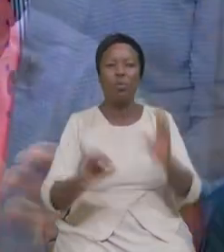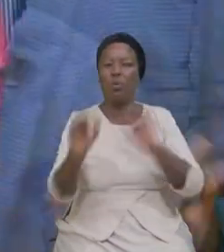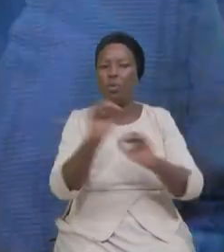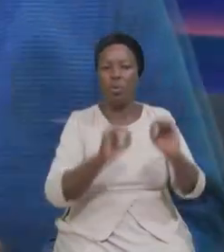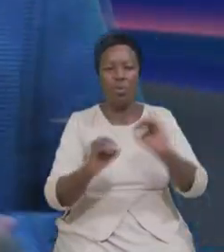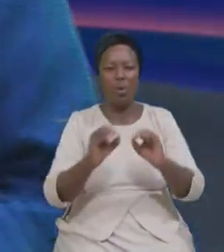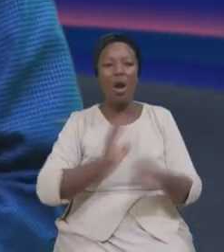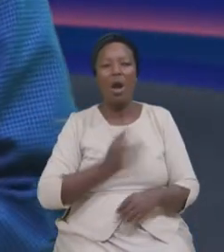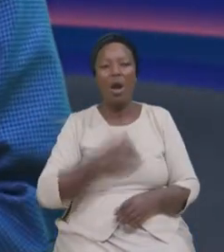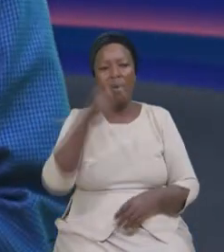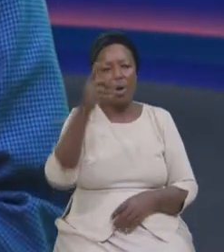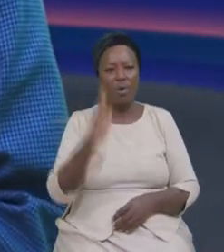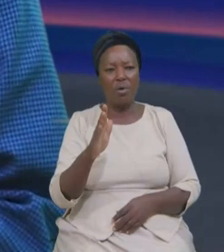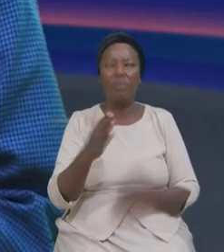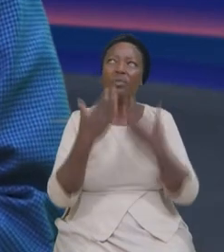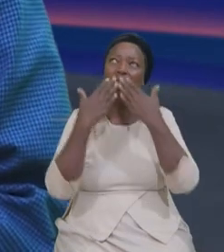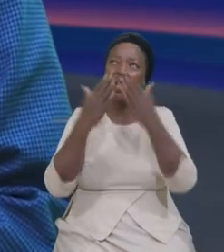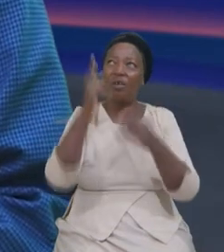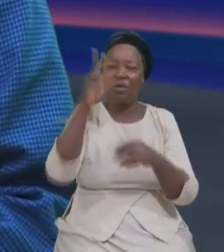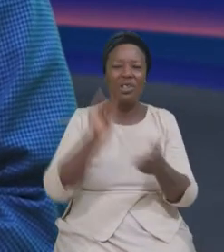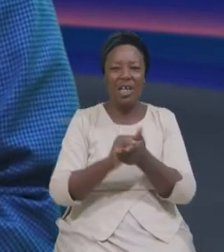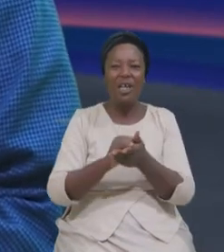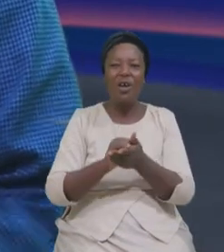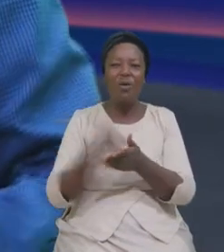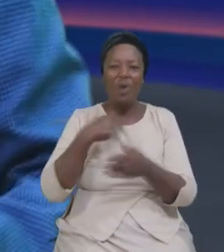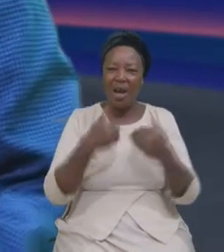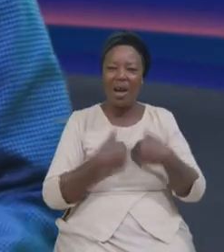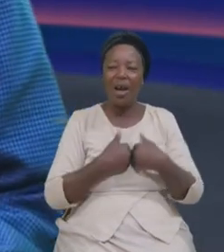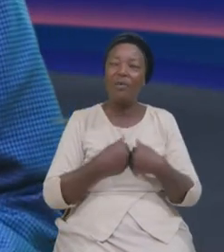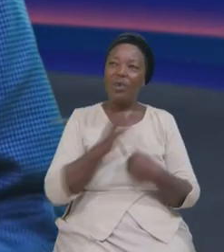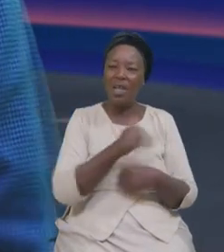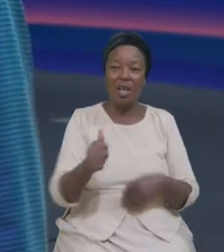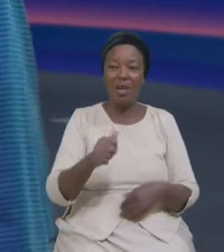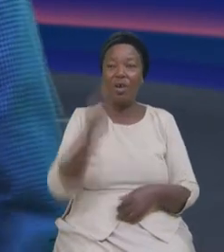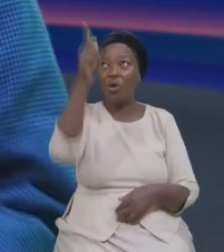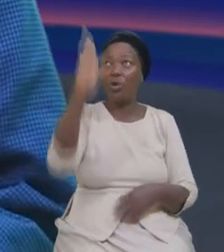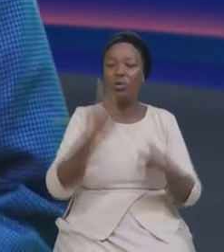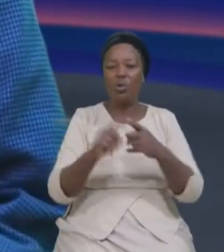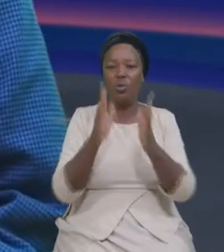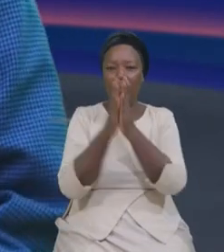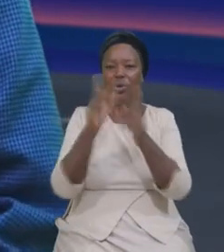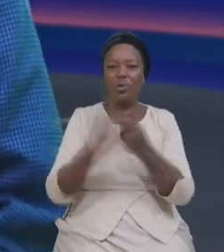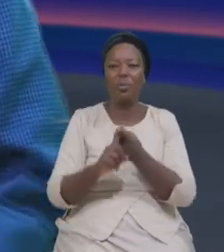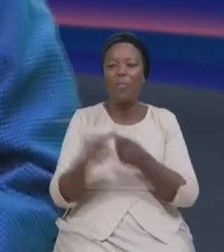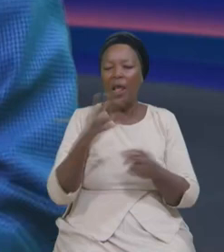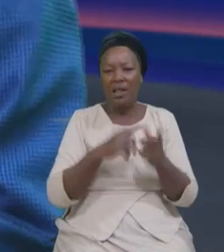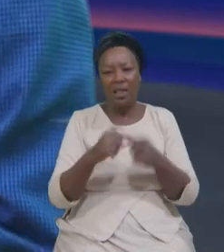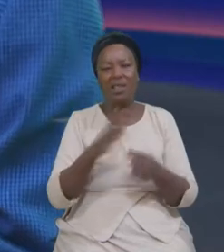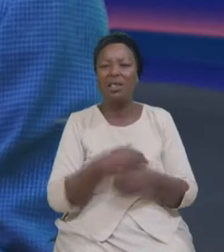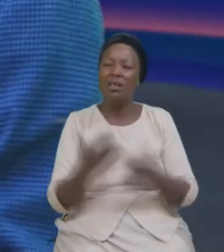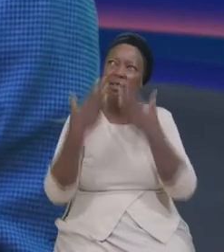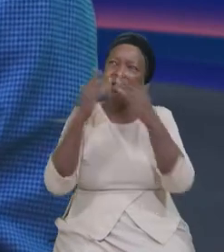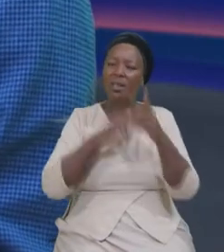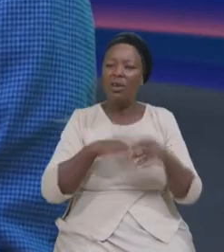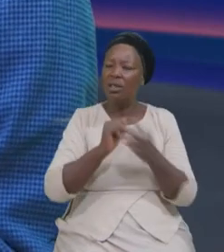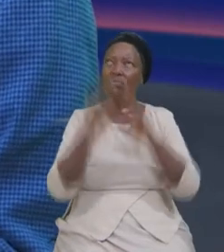our God, thank God we have God to call upon. Thank the Lord that he looks at us and we look at